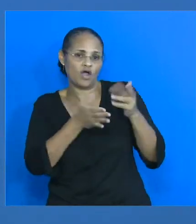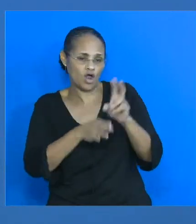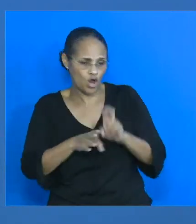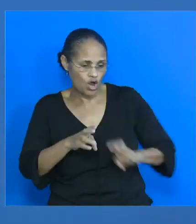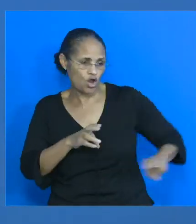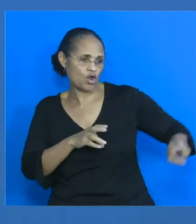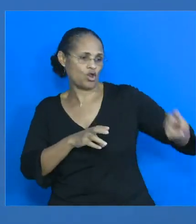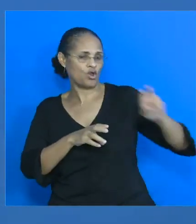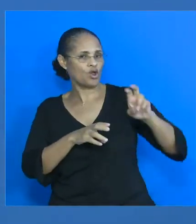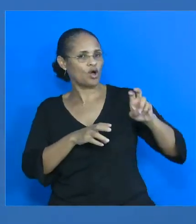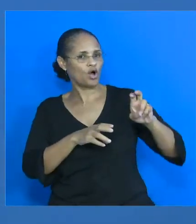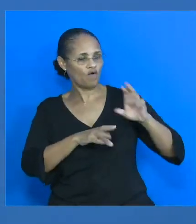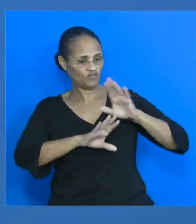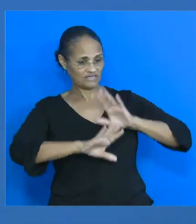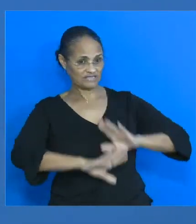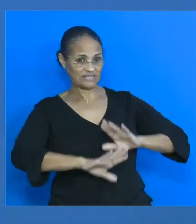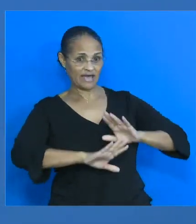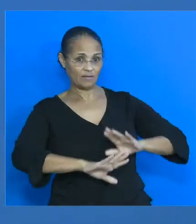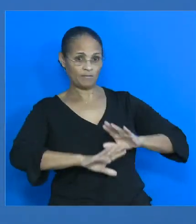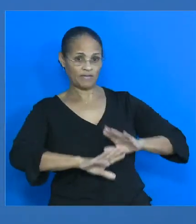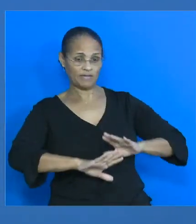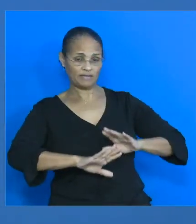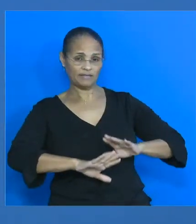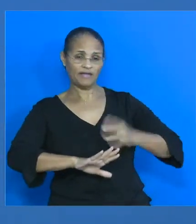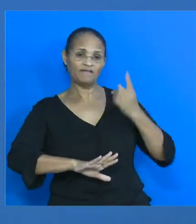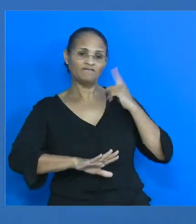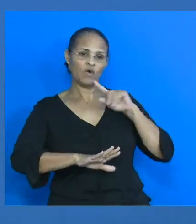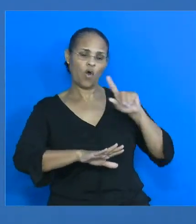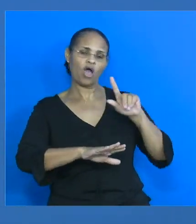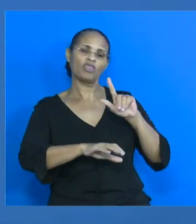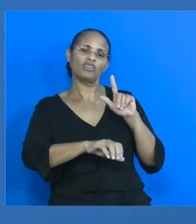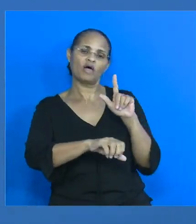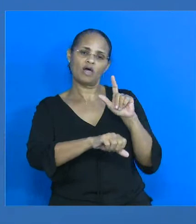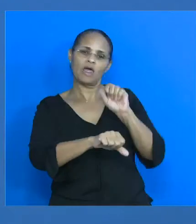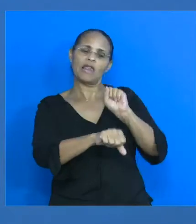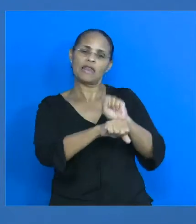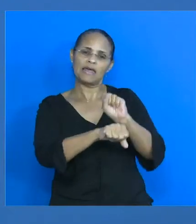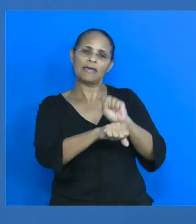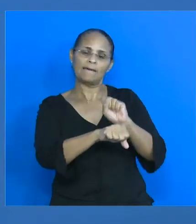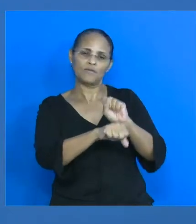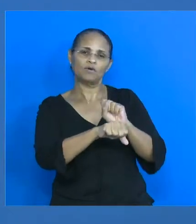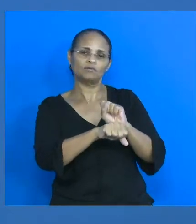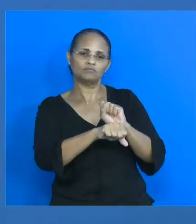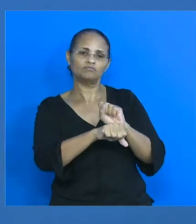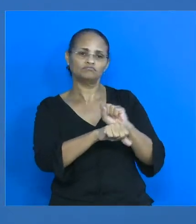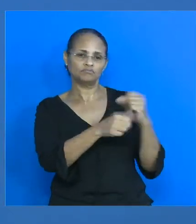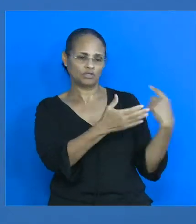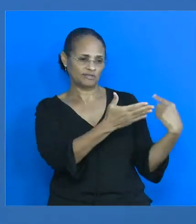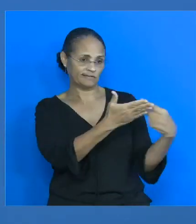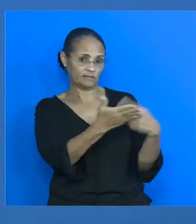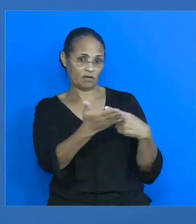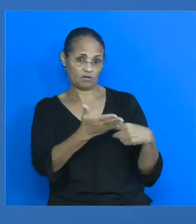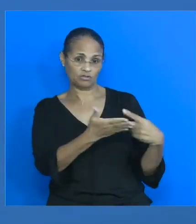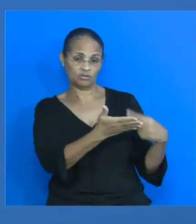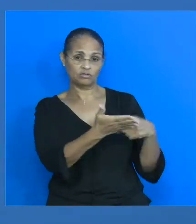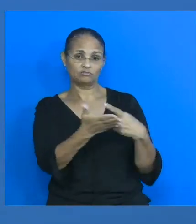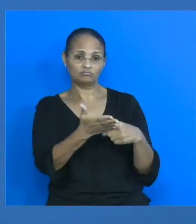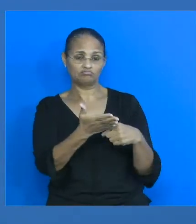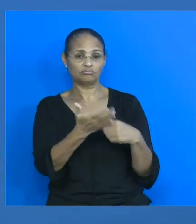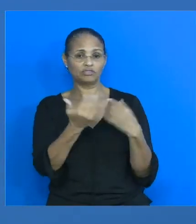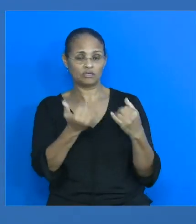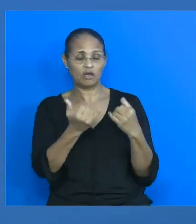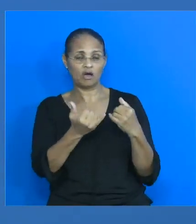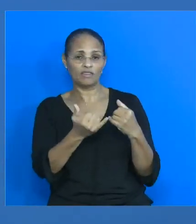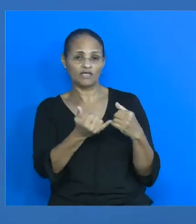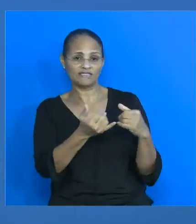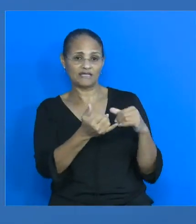the for settlement for the Labor Disputes Tribunal, and the minister is about to gazette that there is a labor